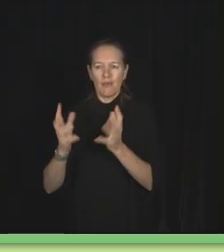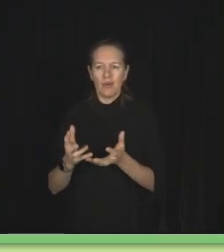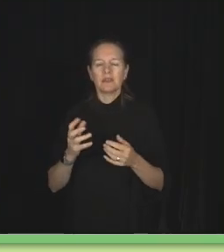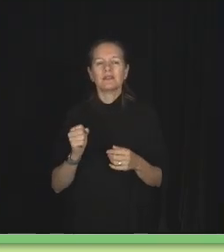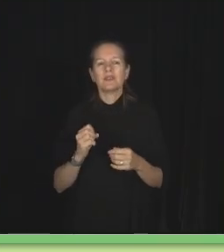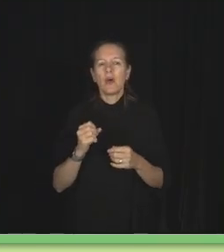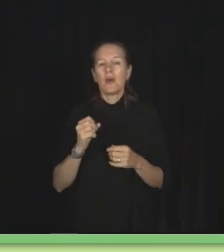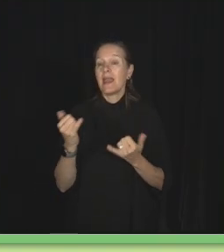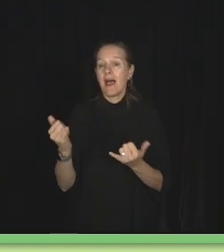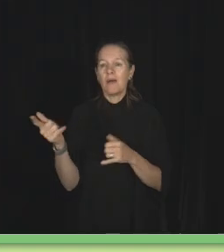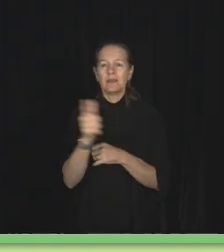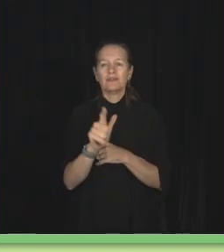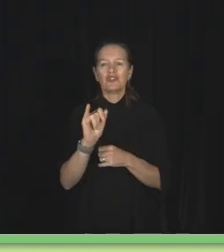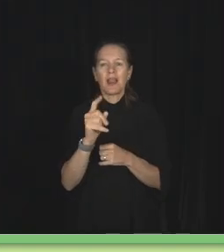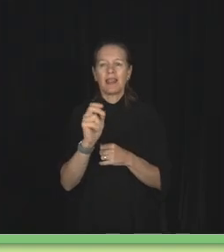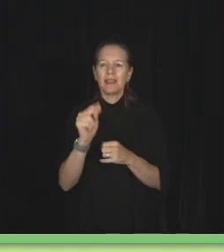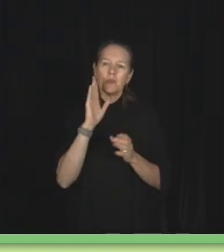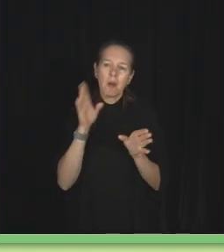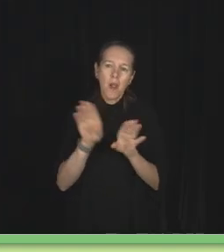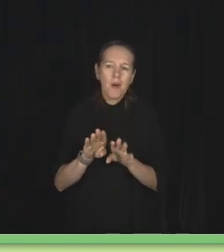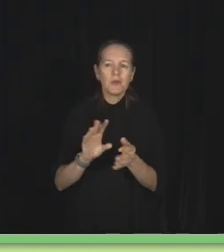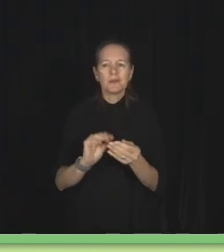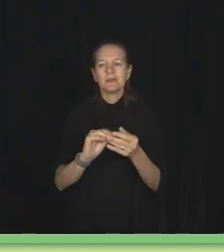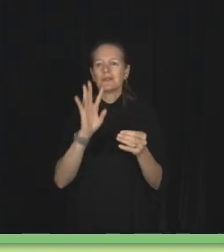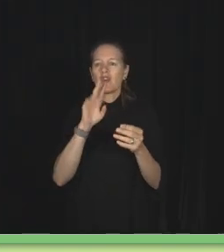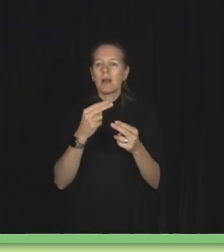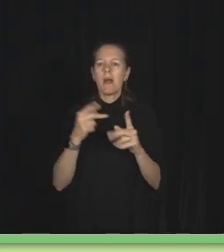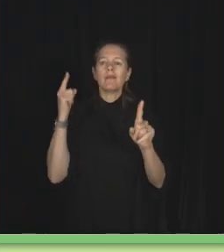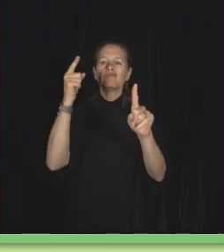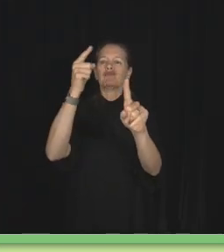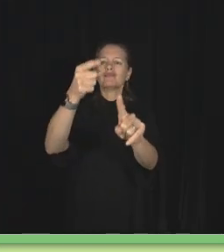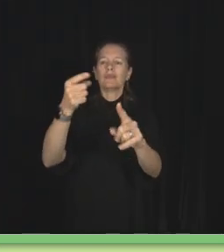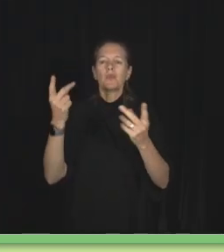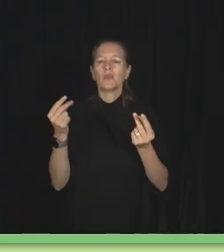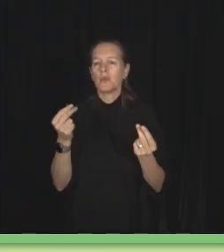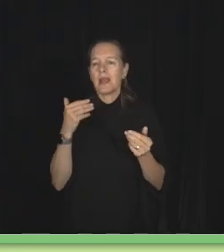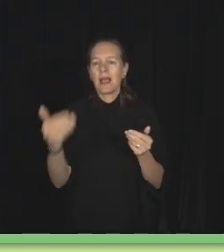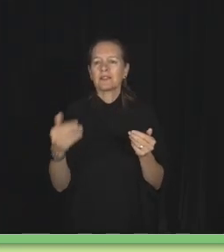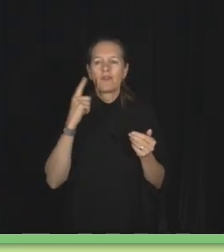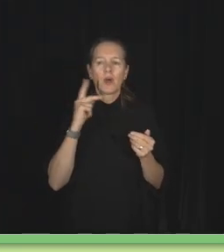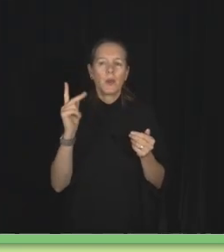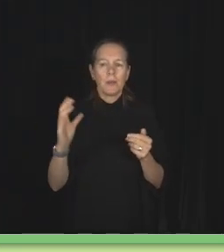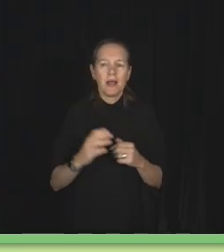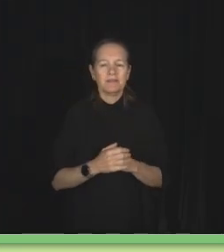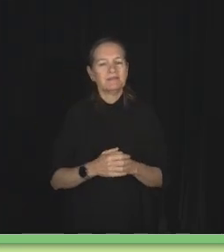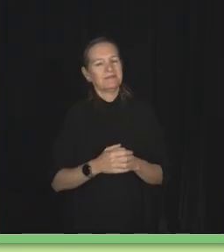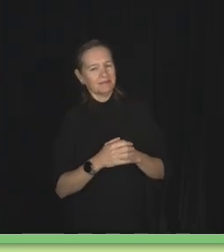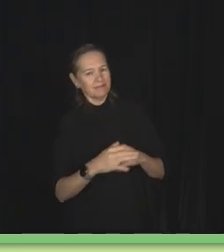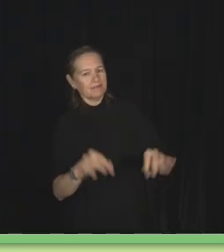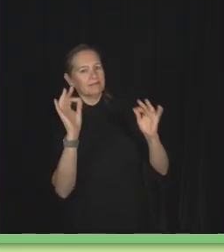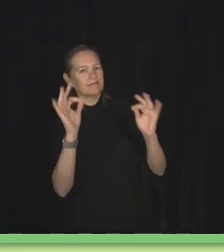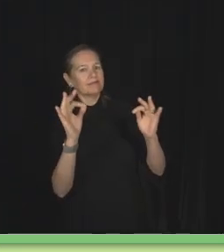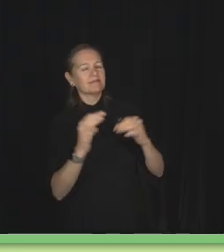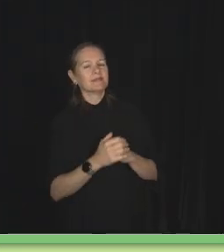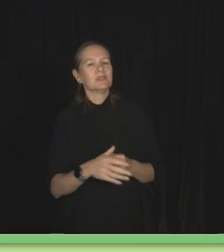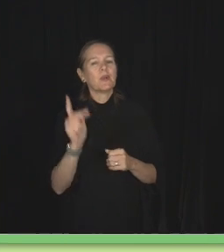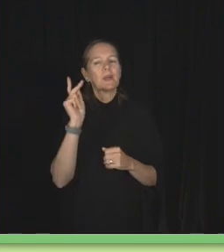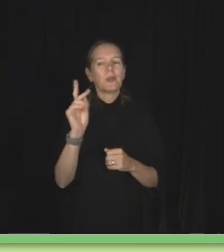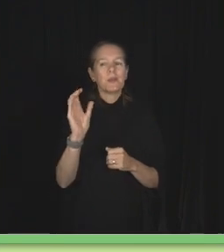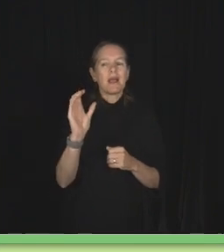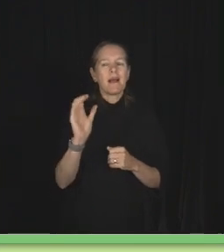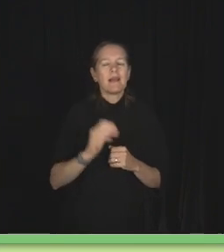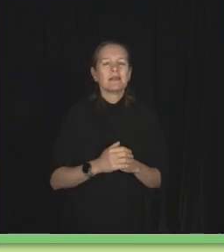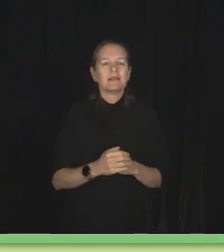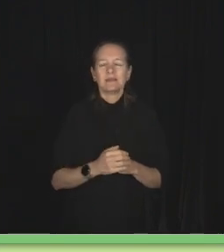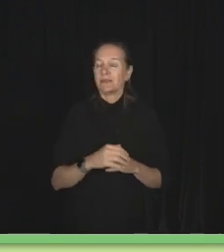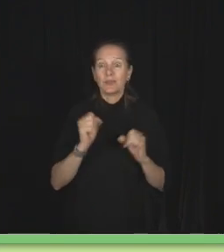going to go hand it off to Jonathan to close to talk a little bit about where we're going next for KubeCons. Yes, so KubeCon is